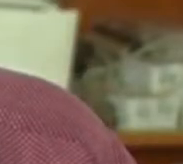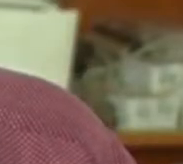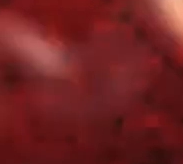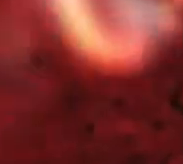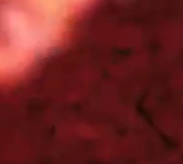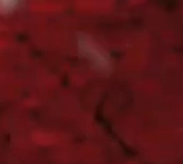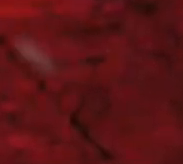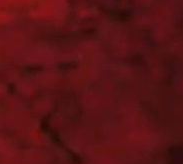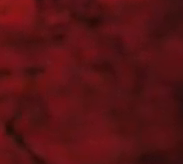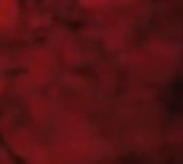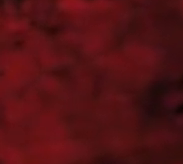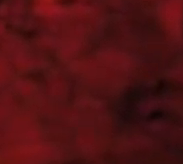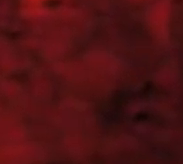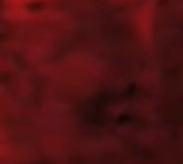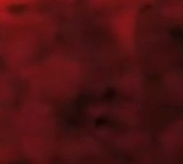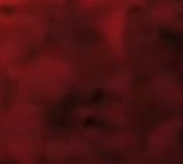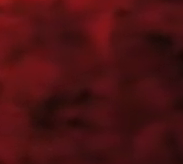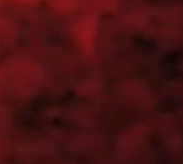us